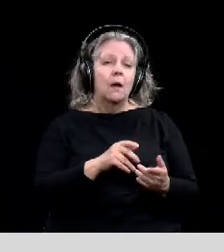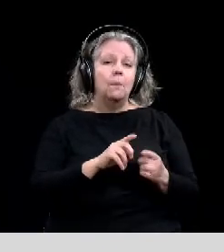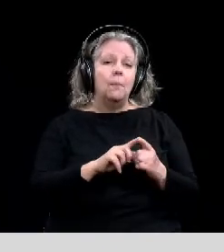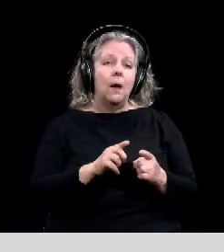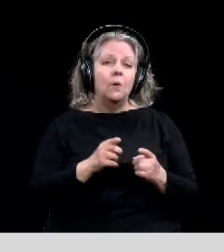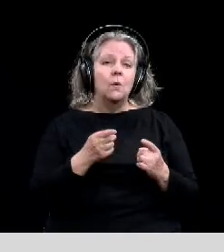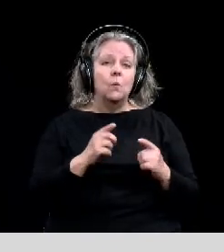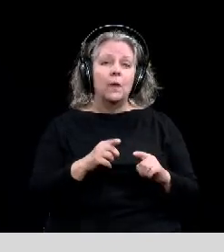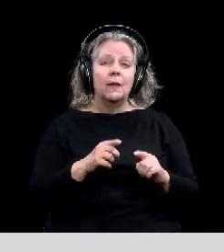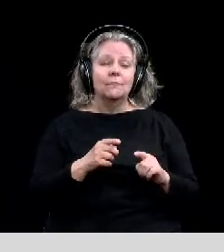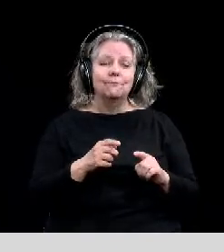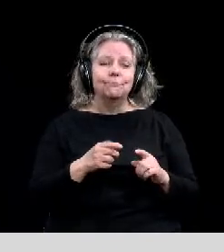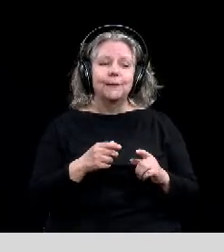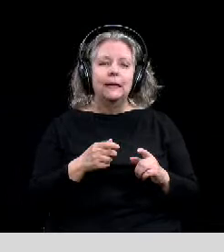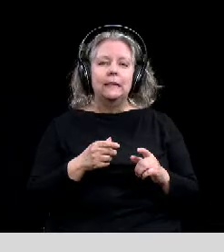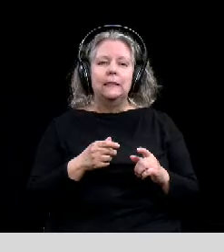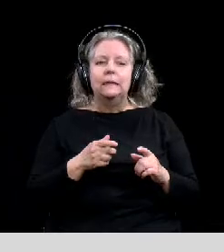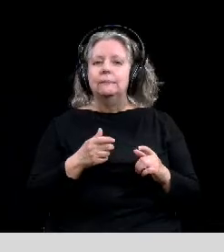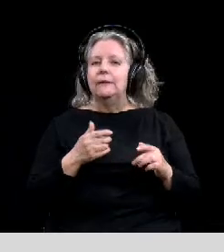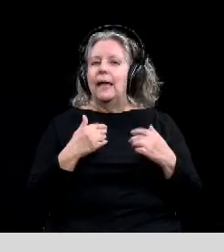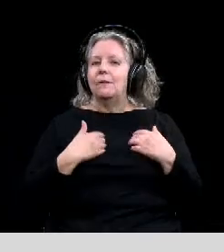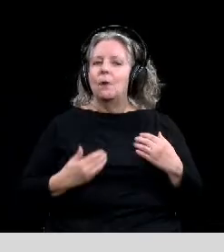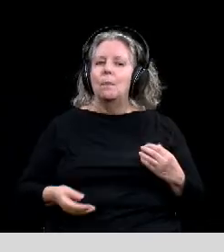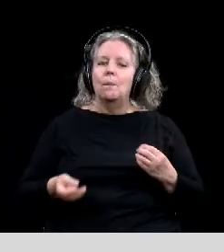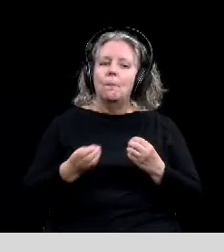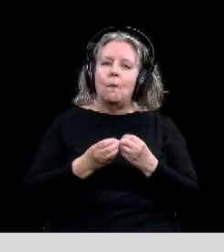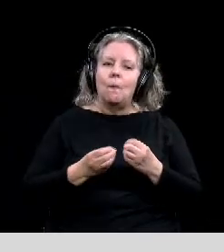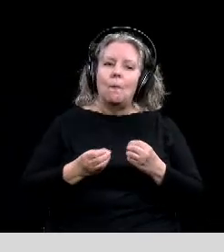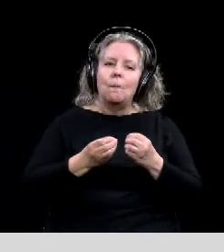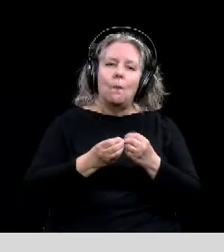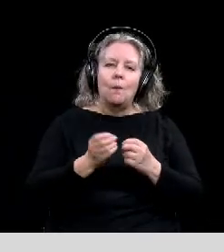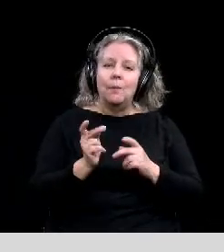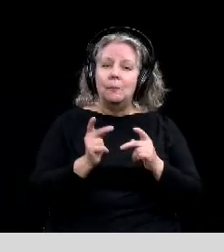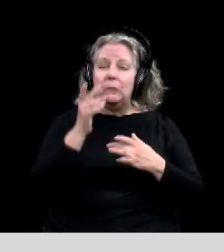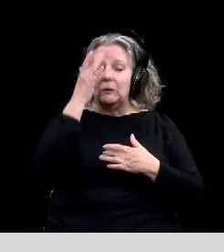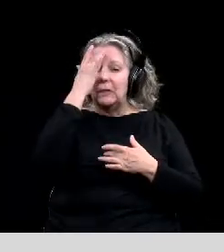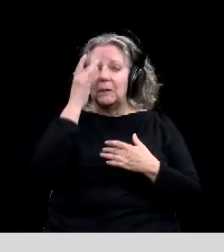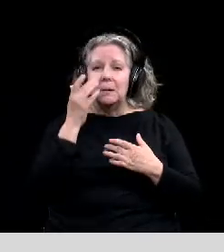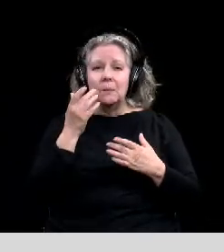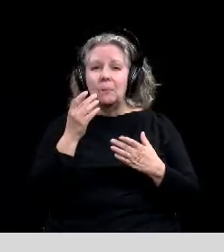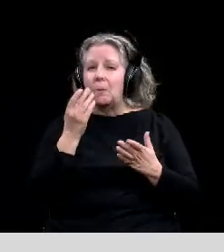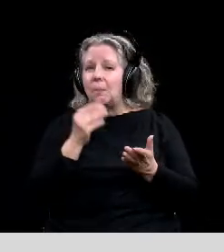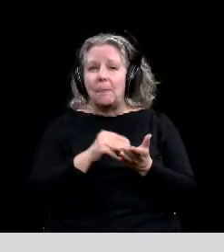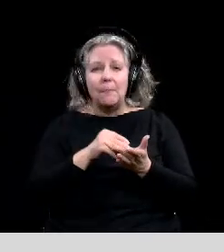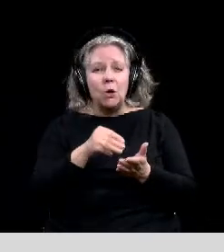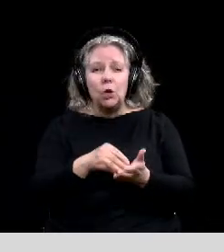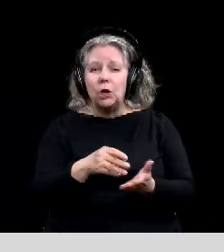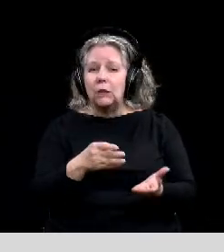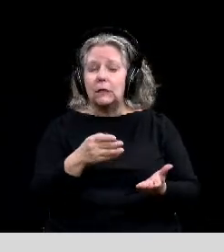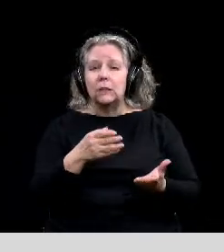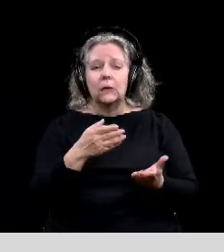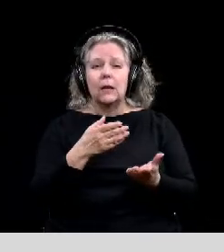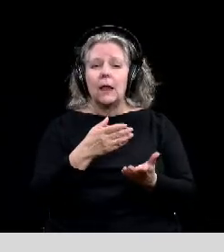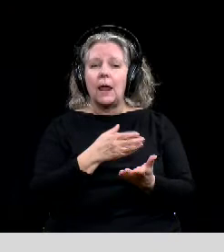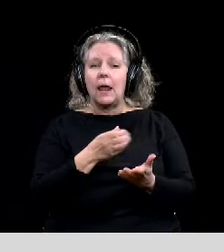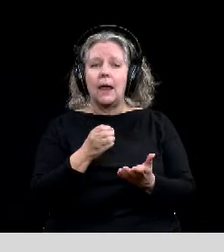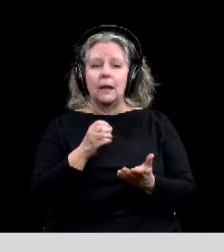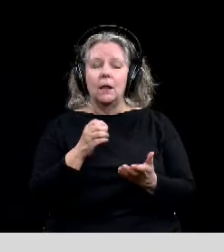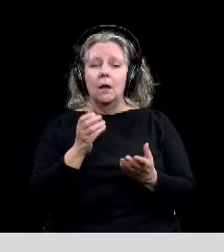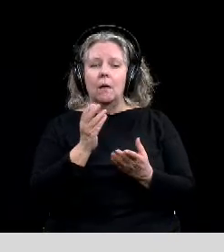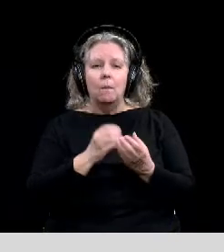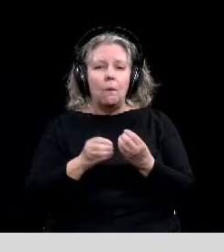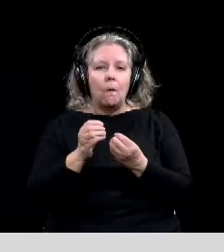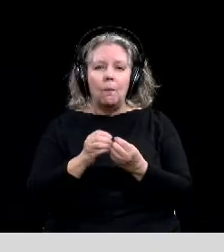the millions, and the number of viruses that are actually multiplying are in the